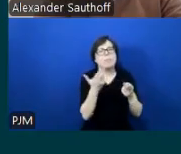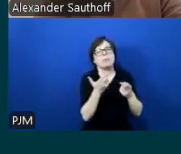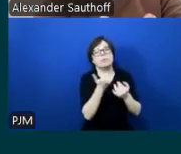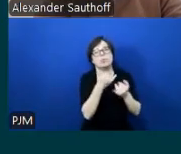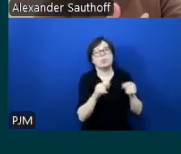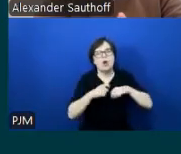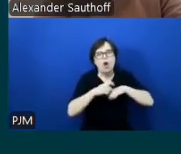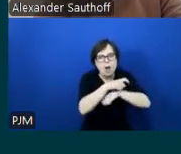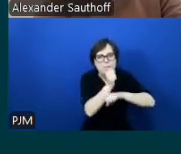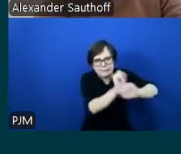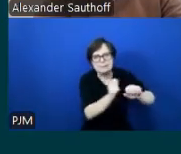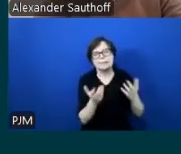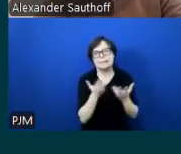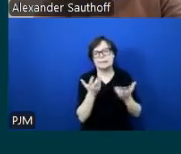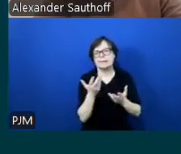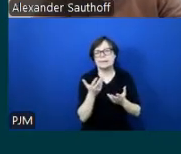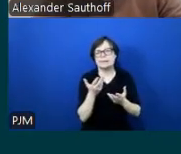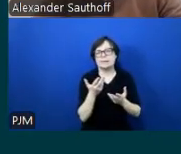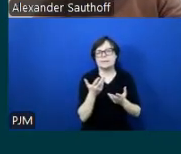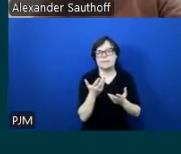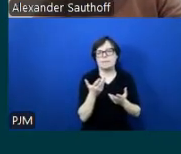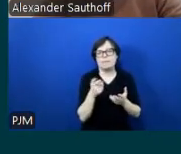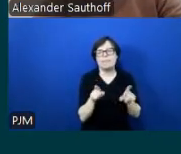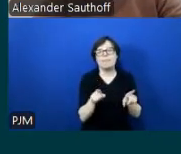to host for fire blight, which is